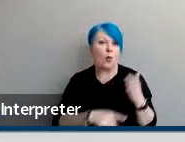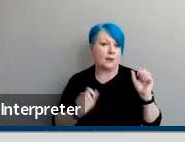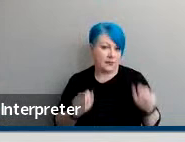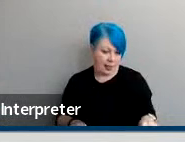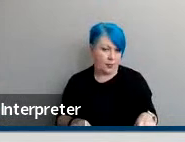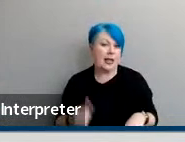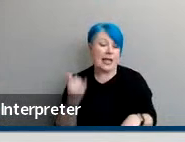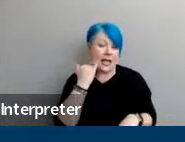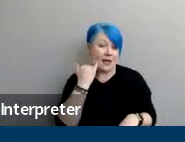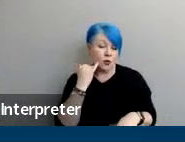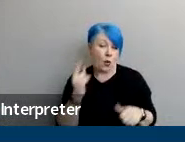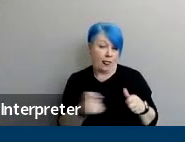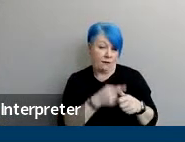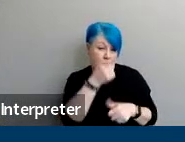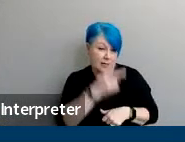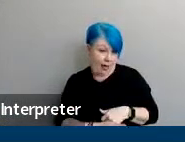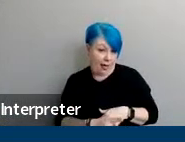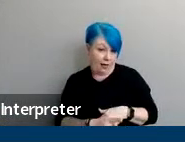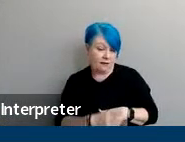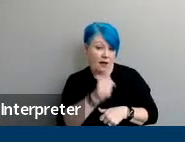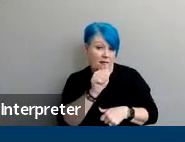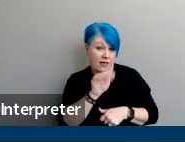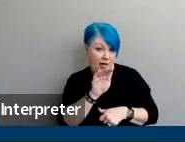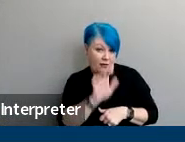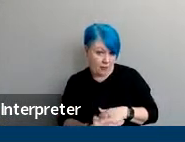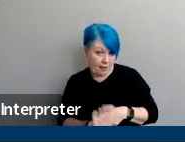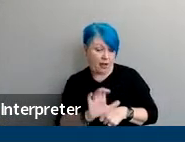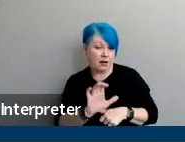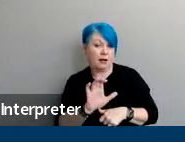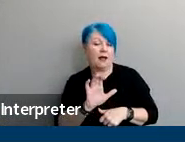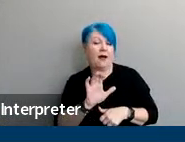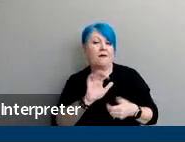alphabet. The next slide is the second.